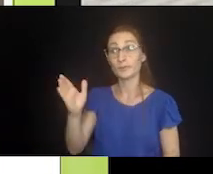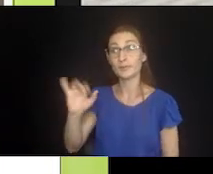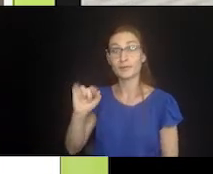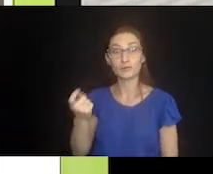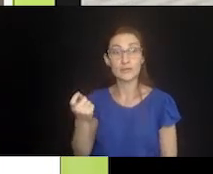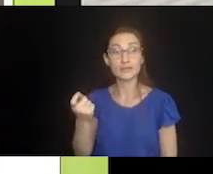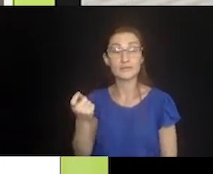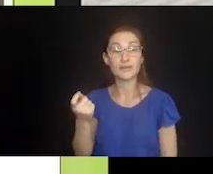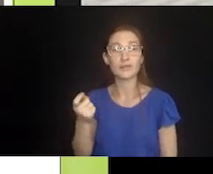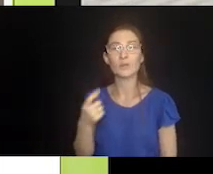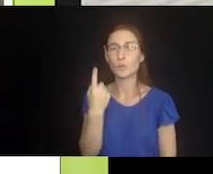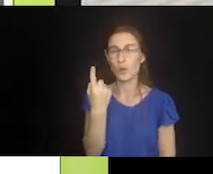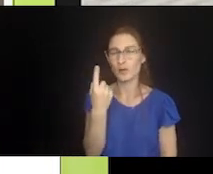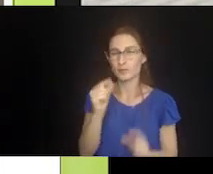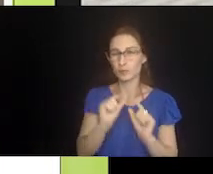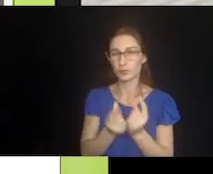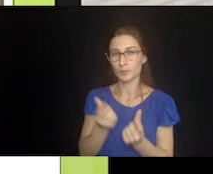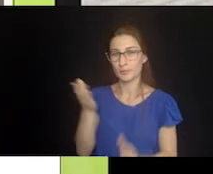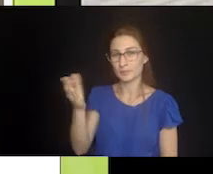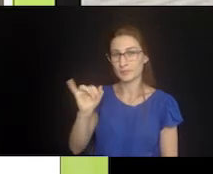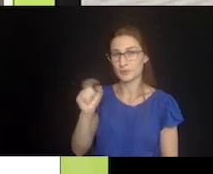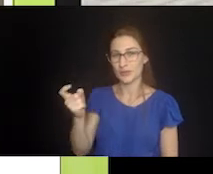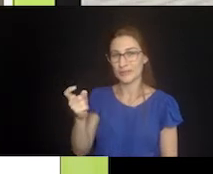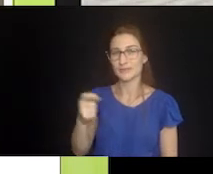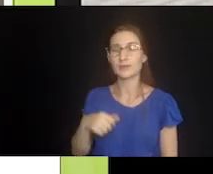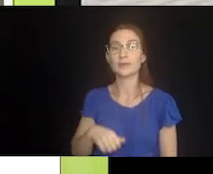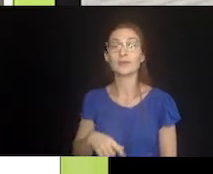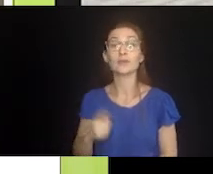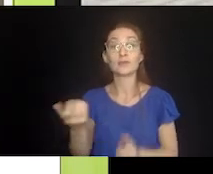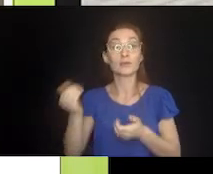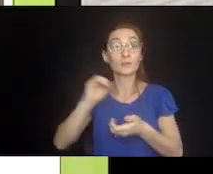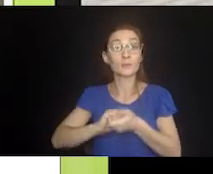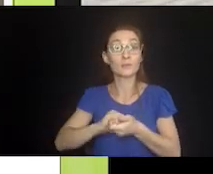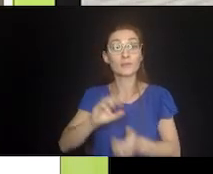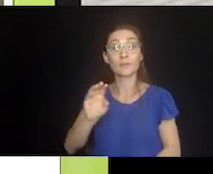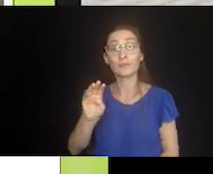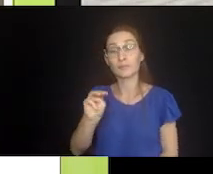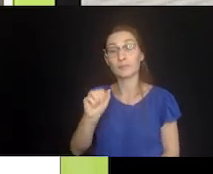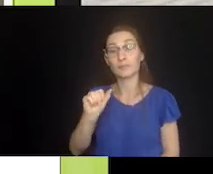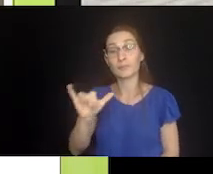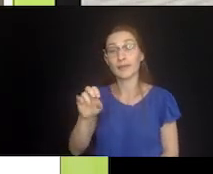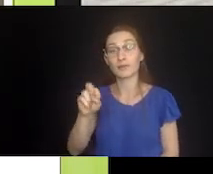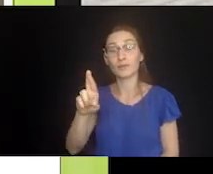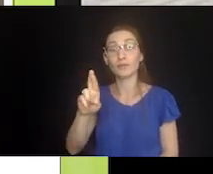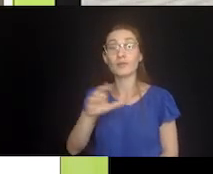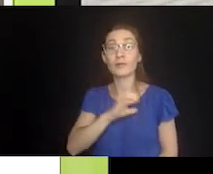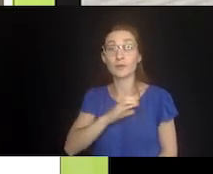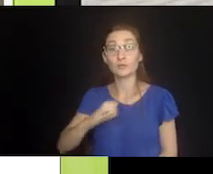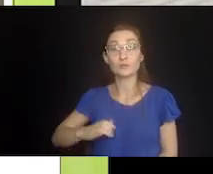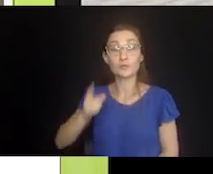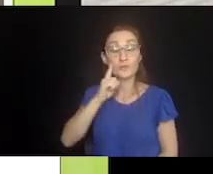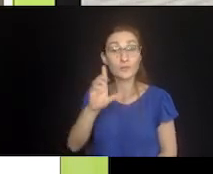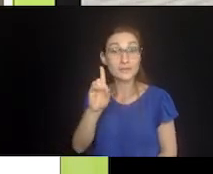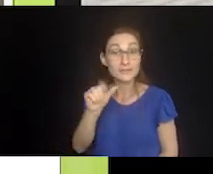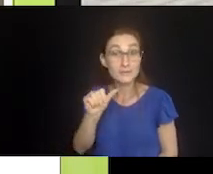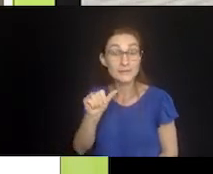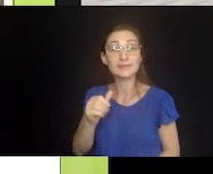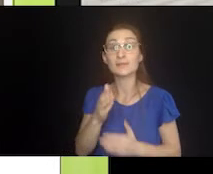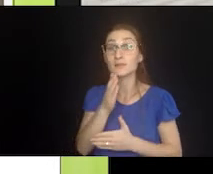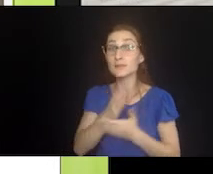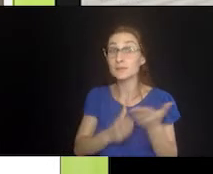Our group in Jacksonville is one of our groups in Jacksonville is working with the Mayor's Council